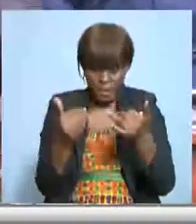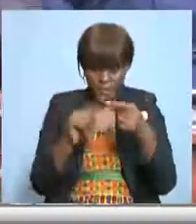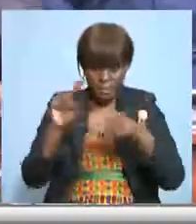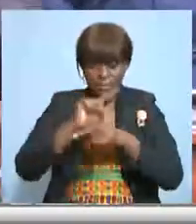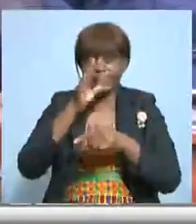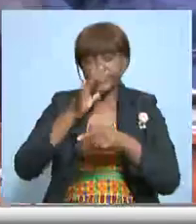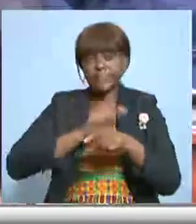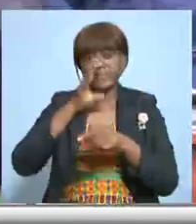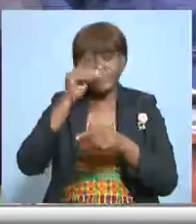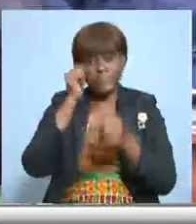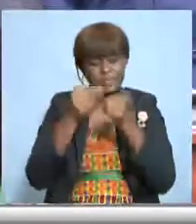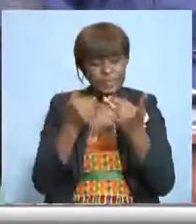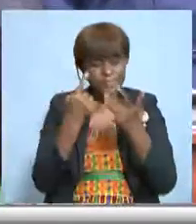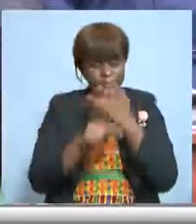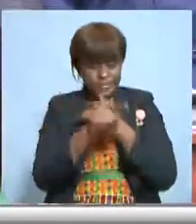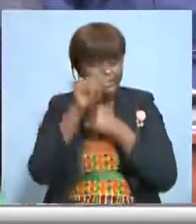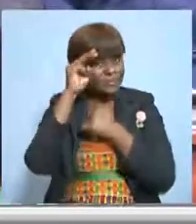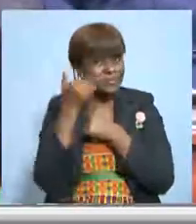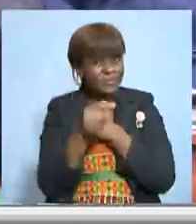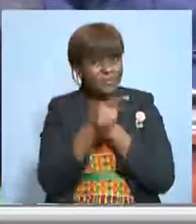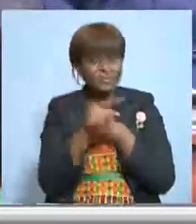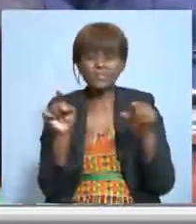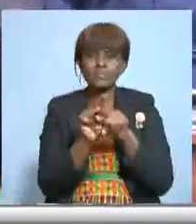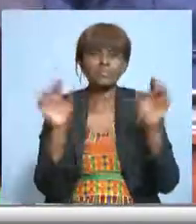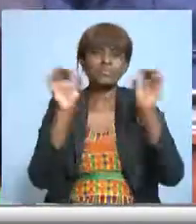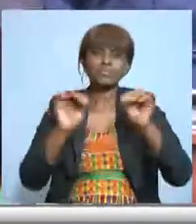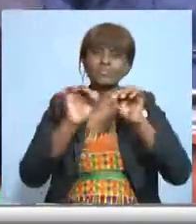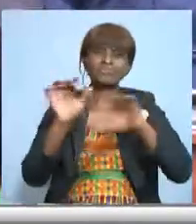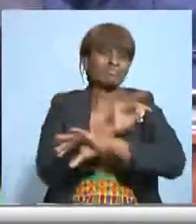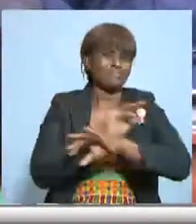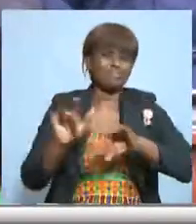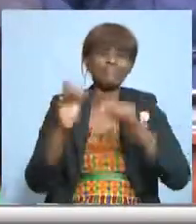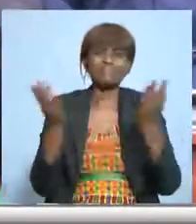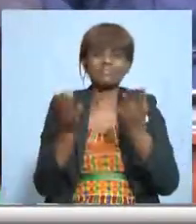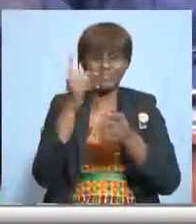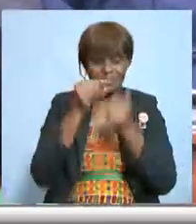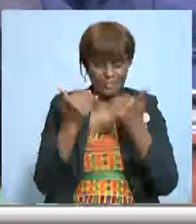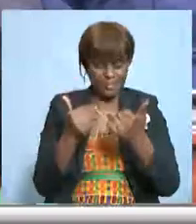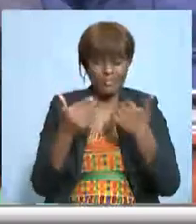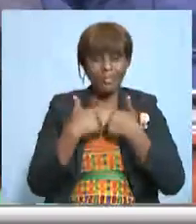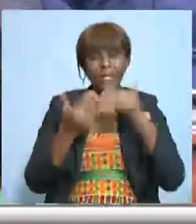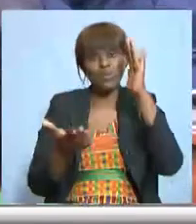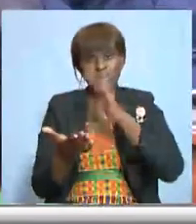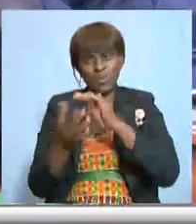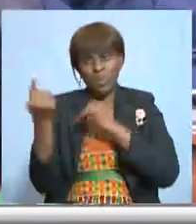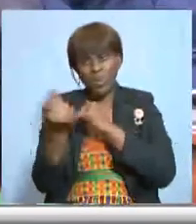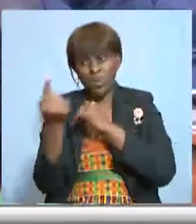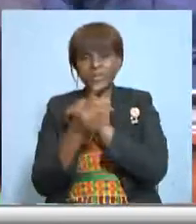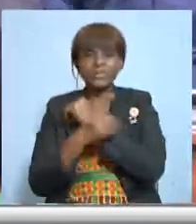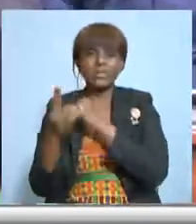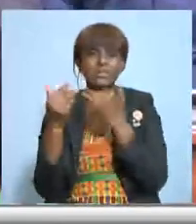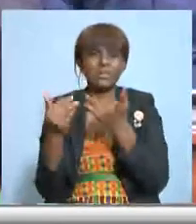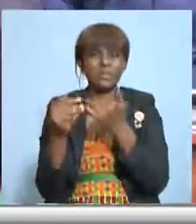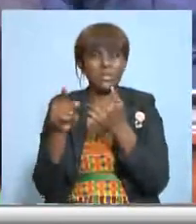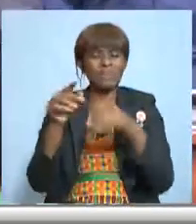Madam Speaker, because this ministry is non-existent almost, because it has been reduced to a mere department,